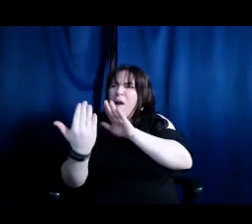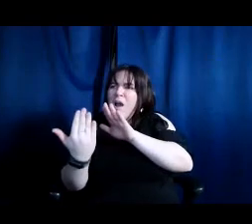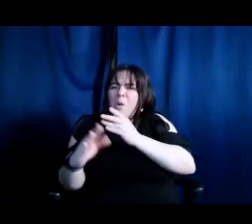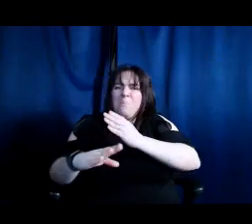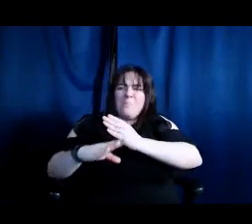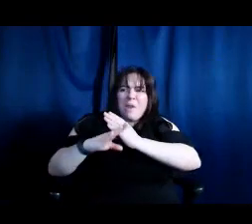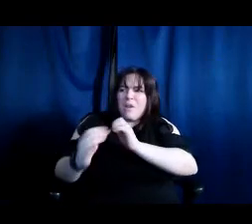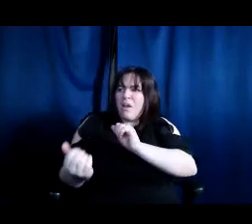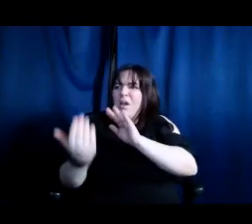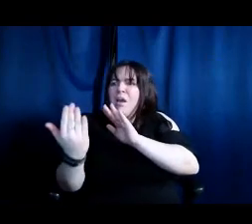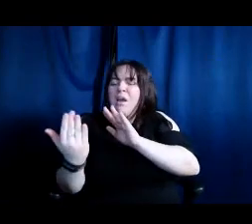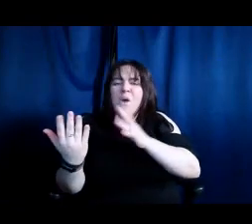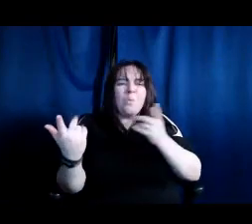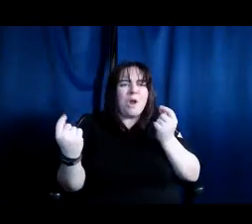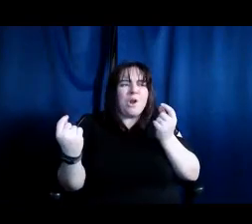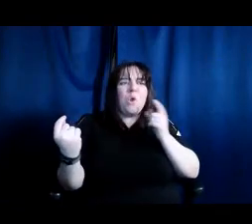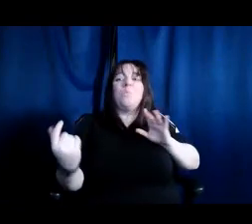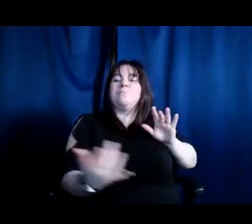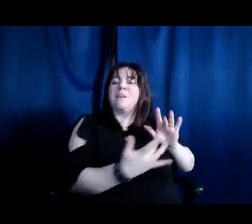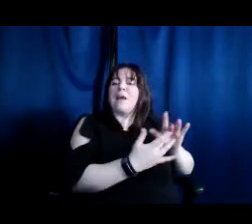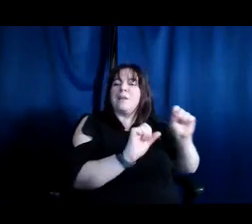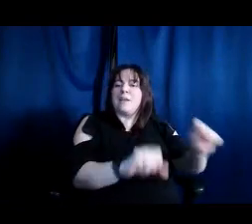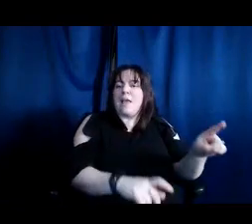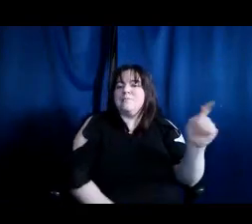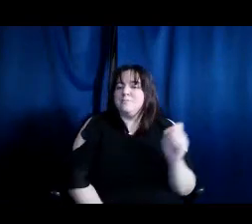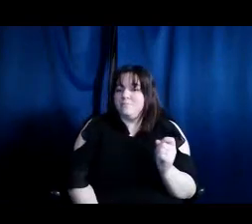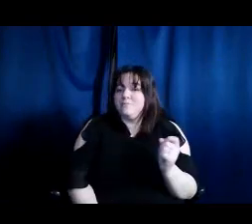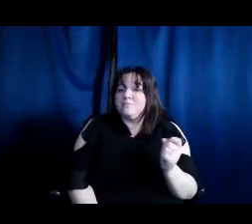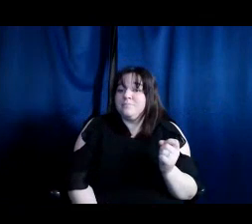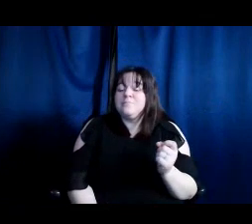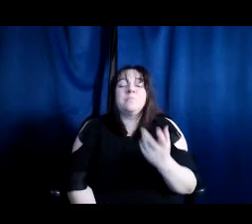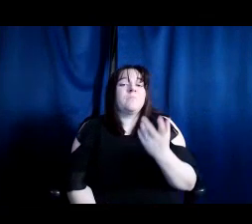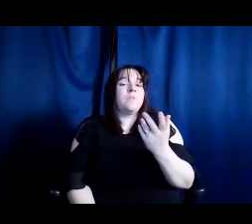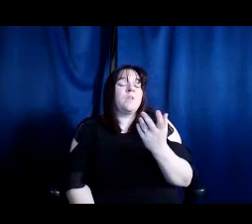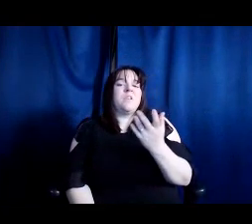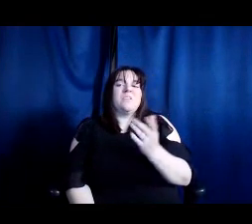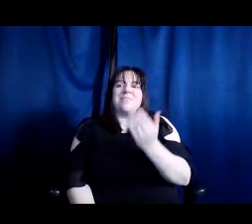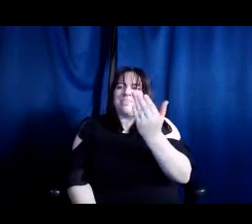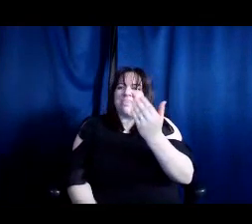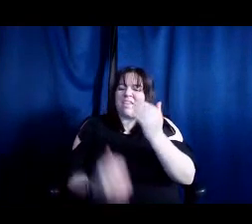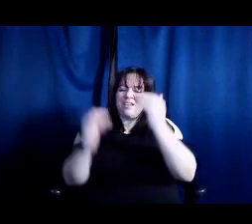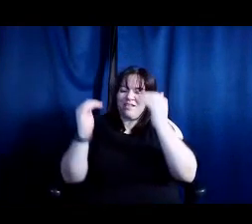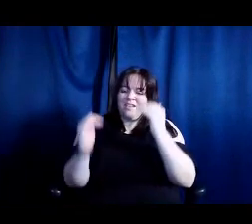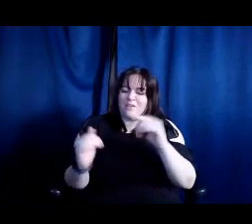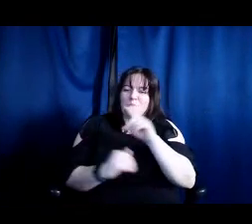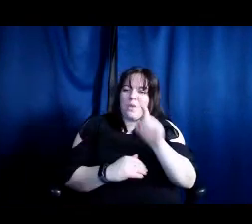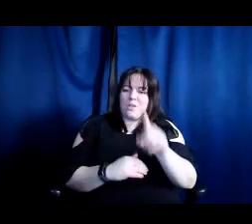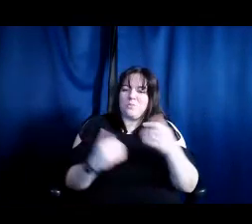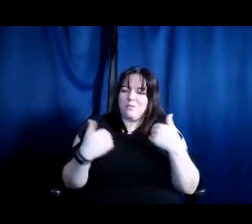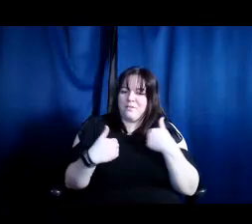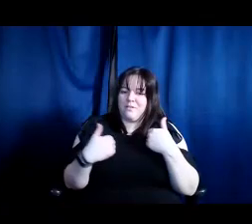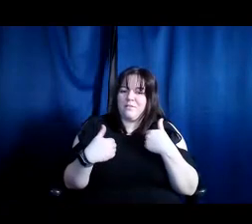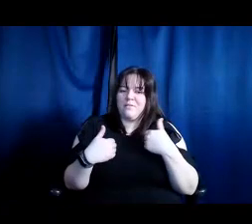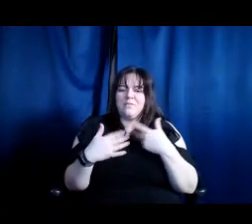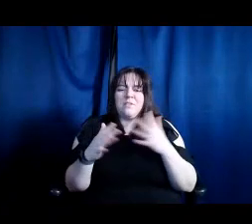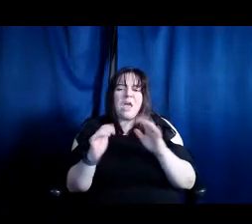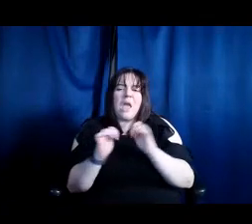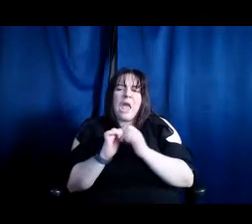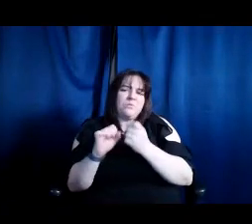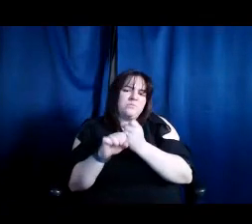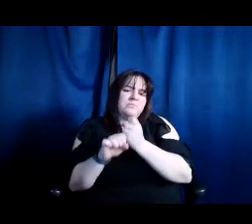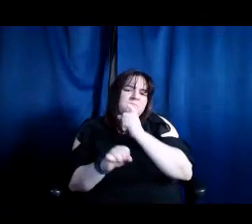barriers. Okay, and the next question we have submitted, how do you ensure older